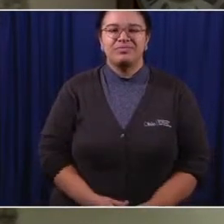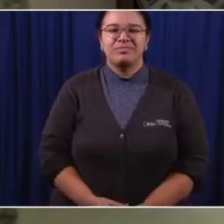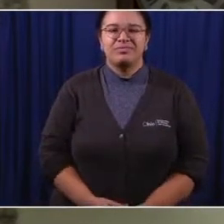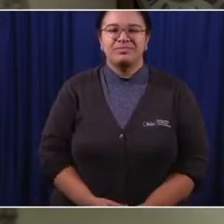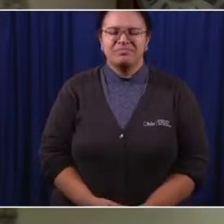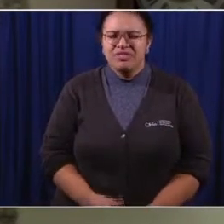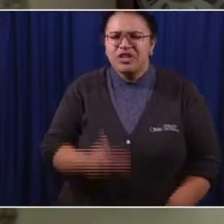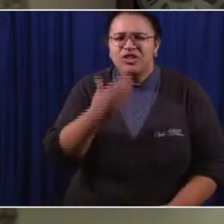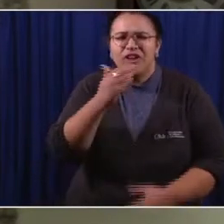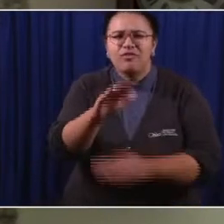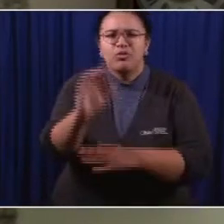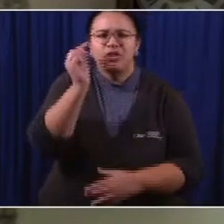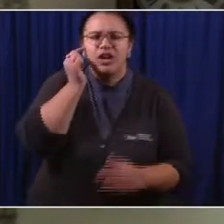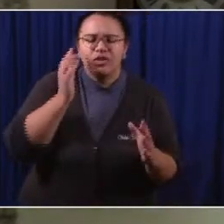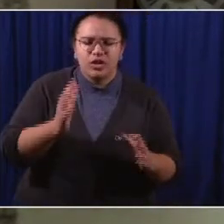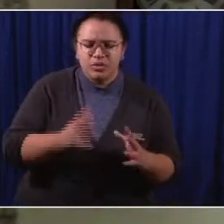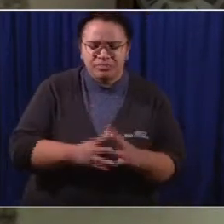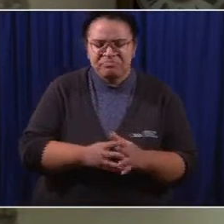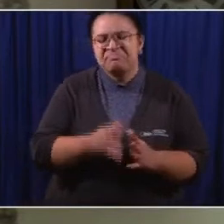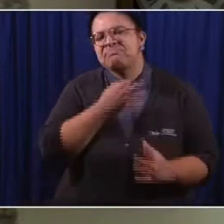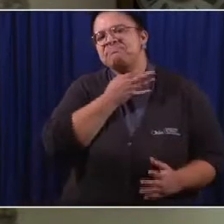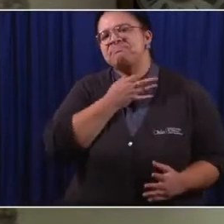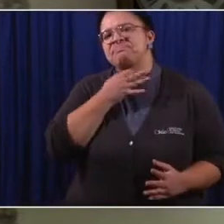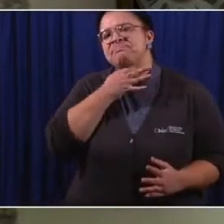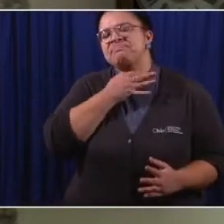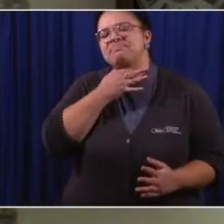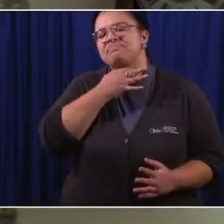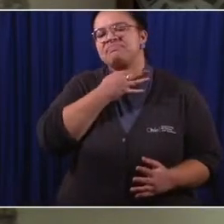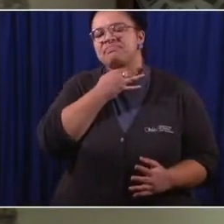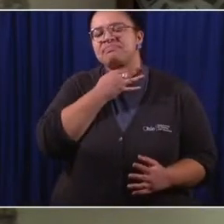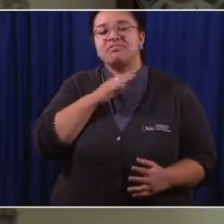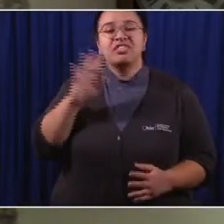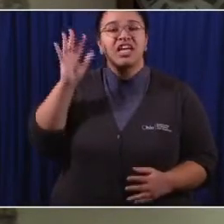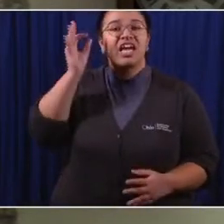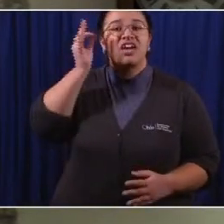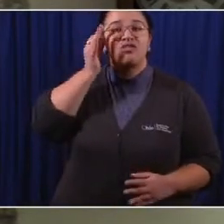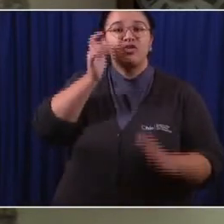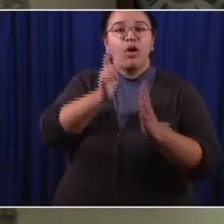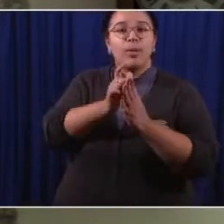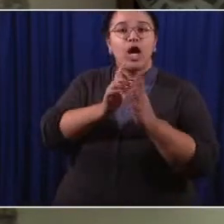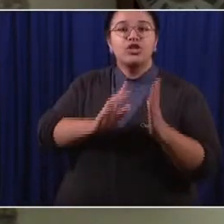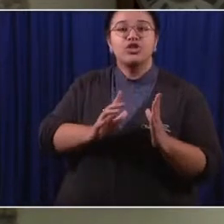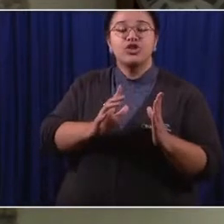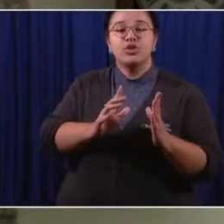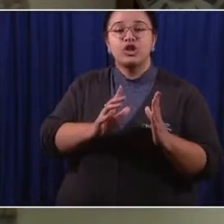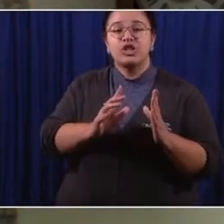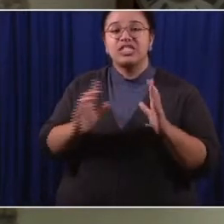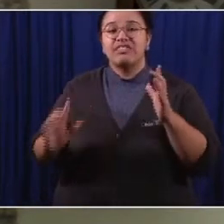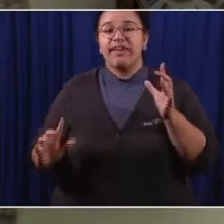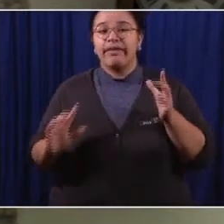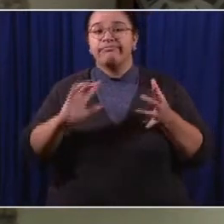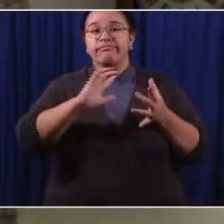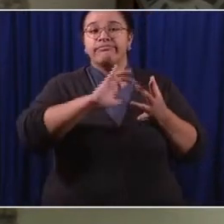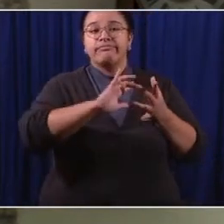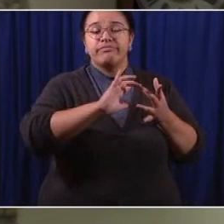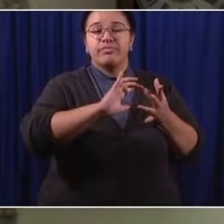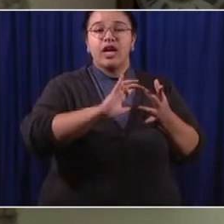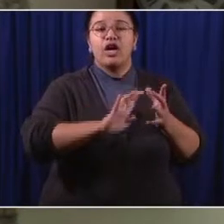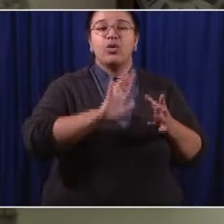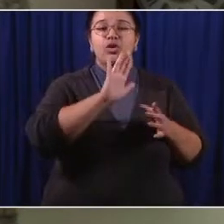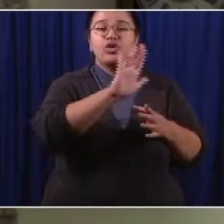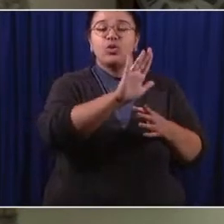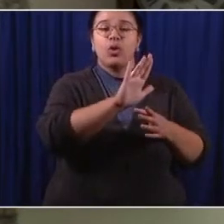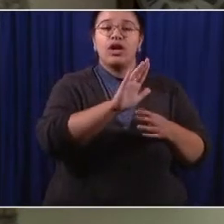Good afternoon, Governor. We'd like to know if federal prosecutors coordinated with your administration on Operation Red Zone,